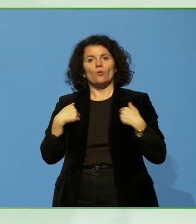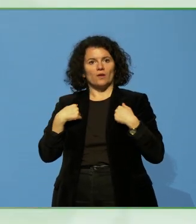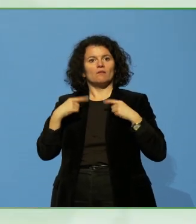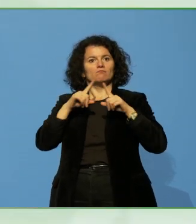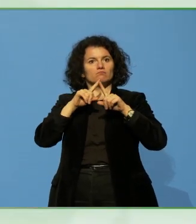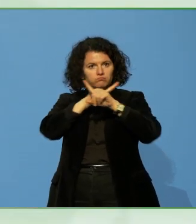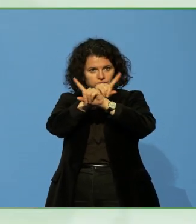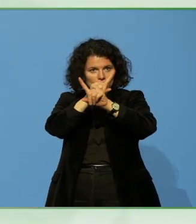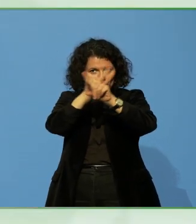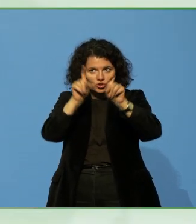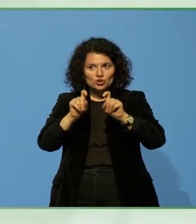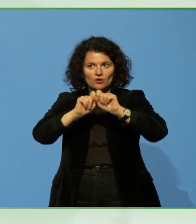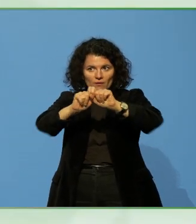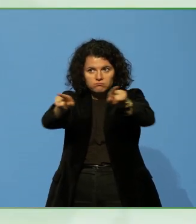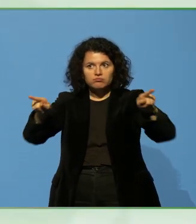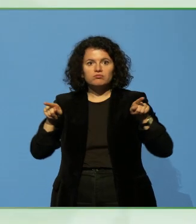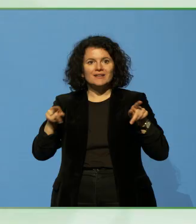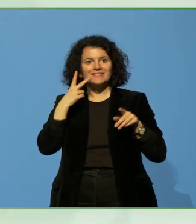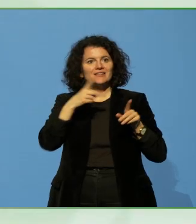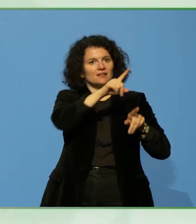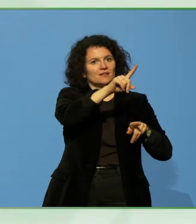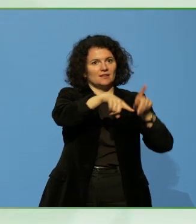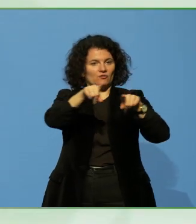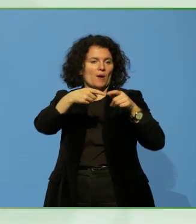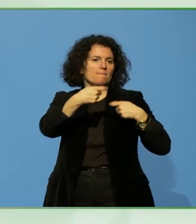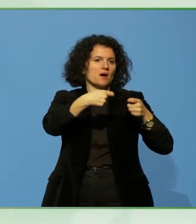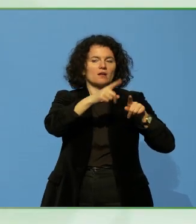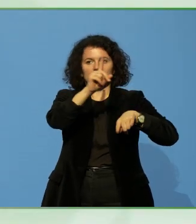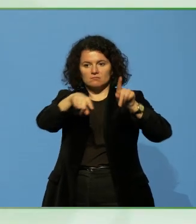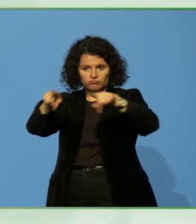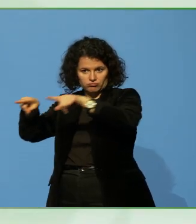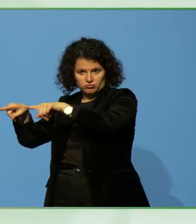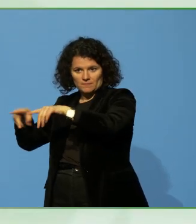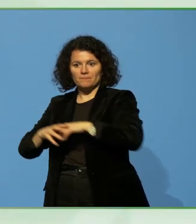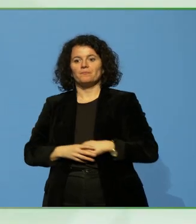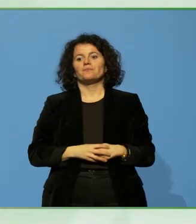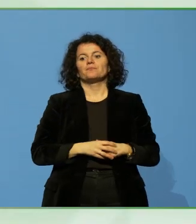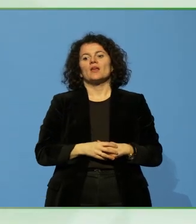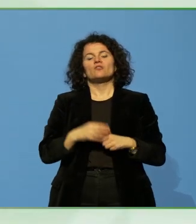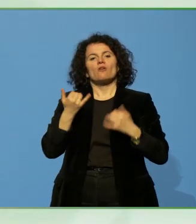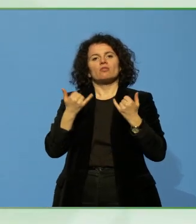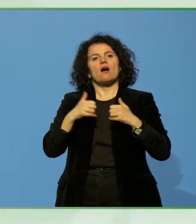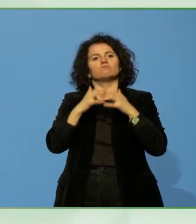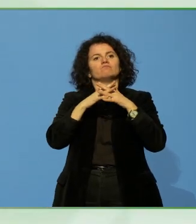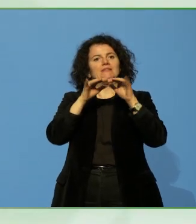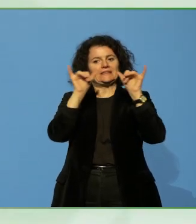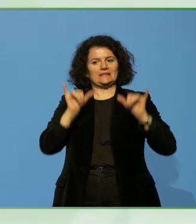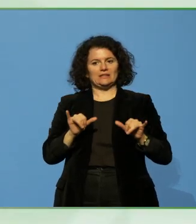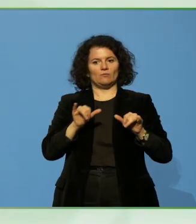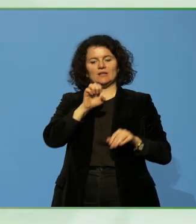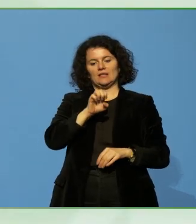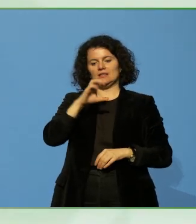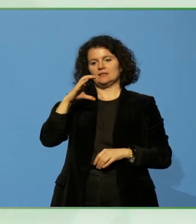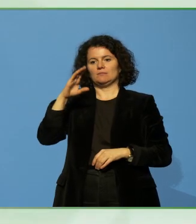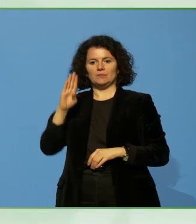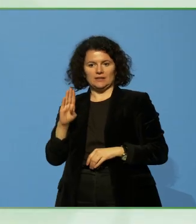is slightly different. But we have set up in the euro system, so with the ECB,